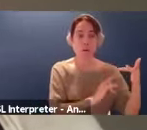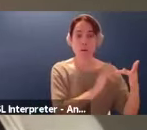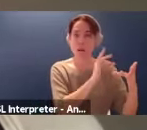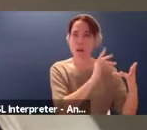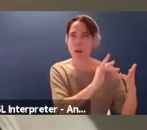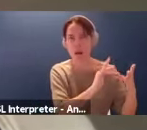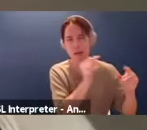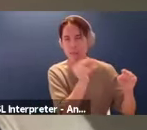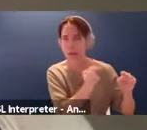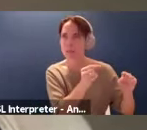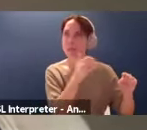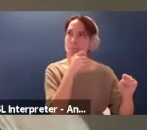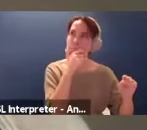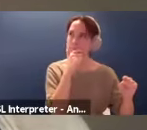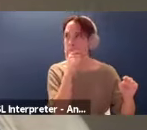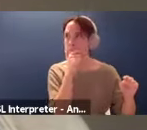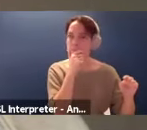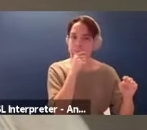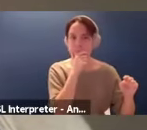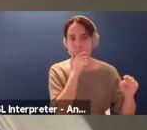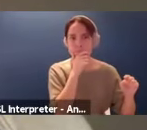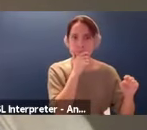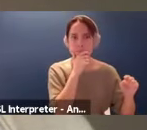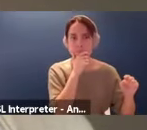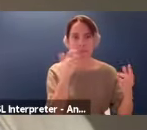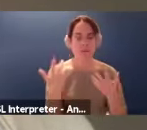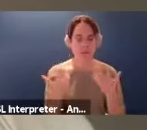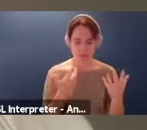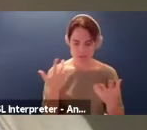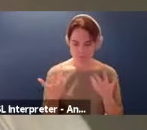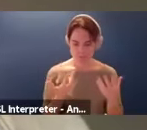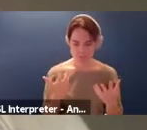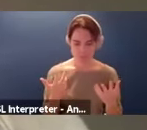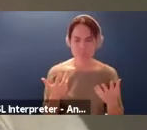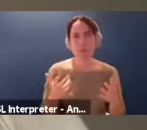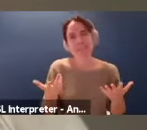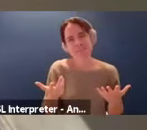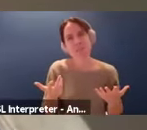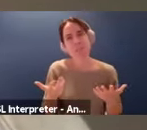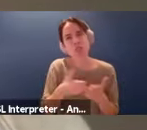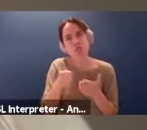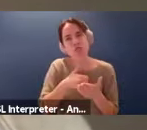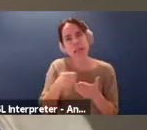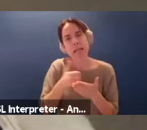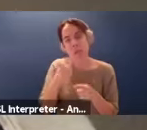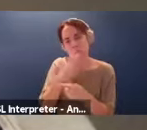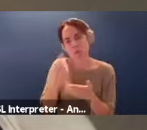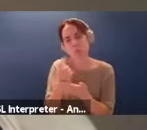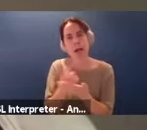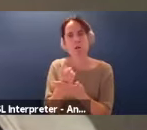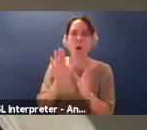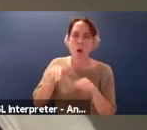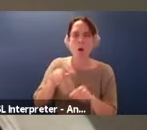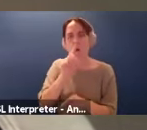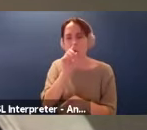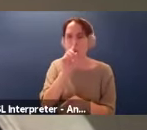sometimes this is said that we should we can't do um make certain statements because of being charities i think